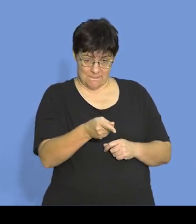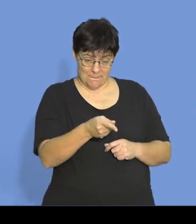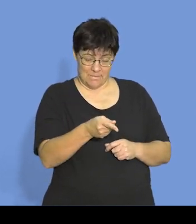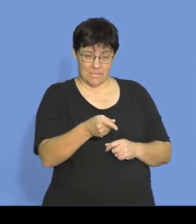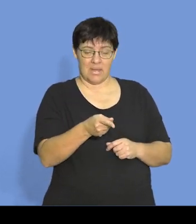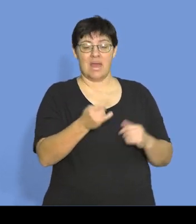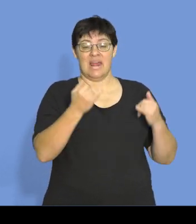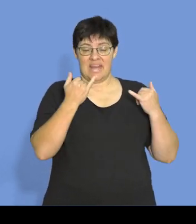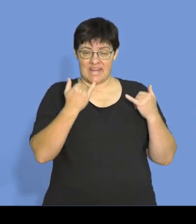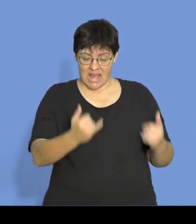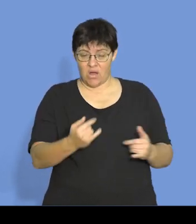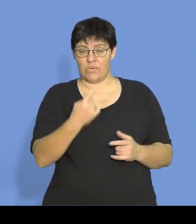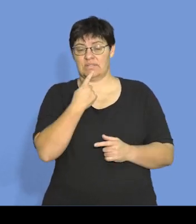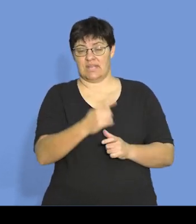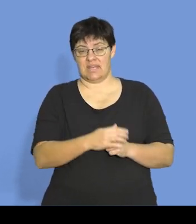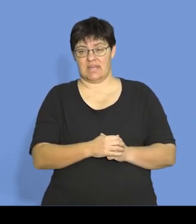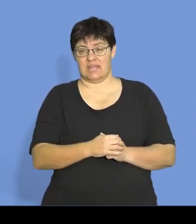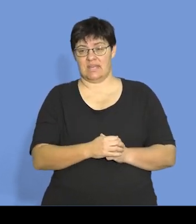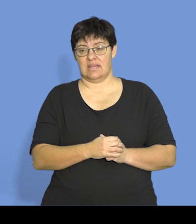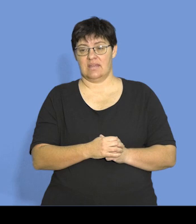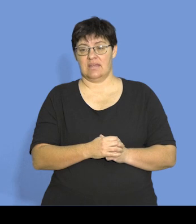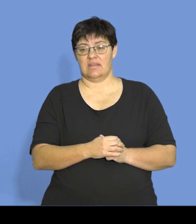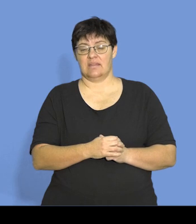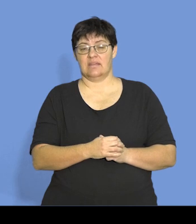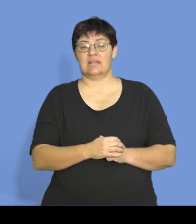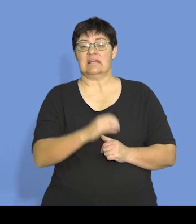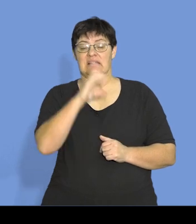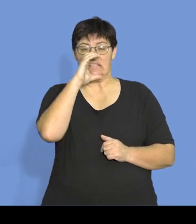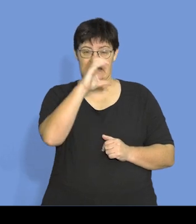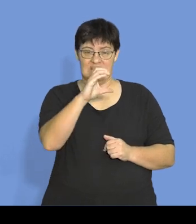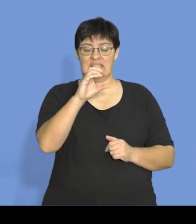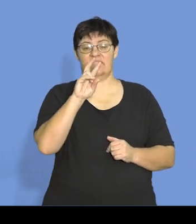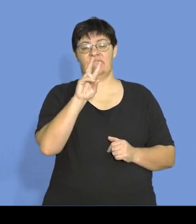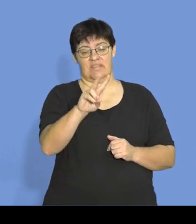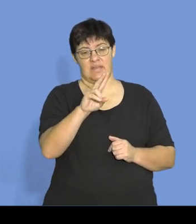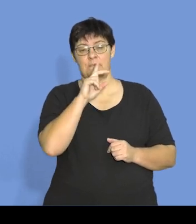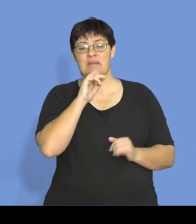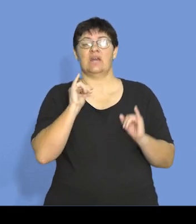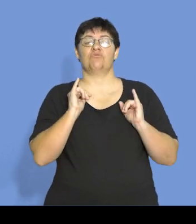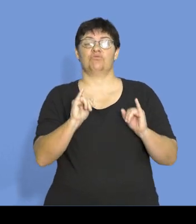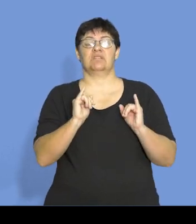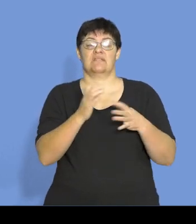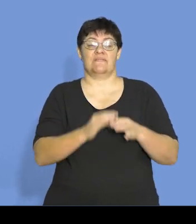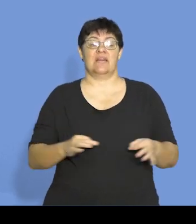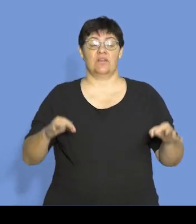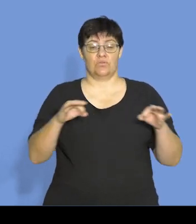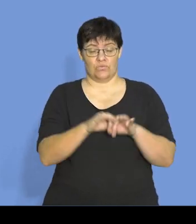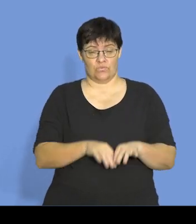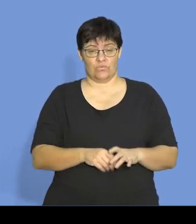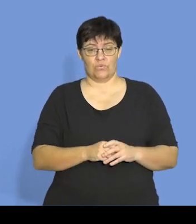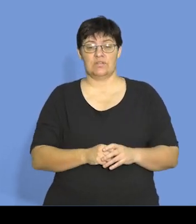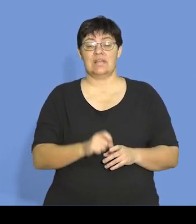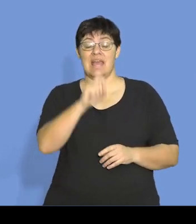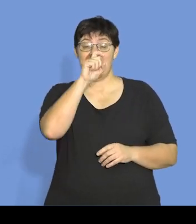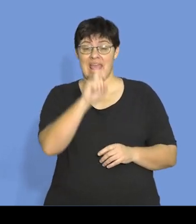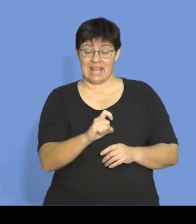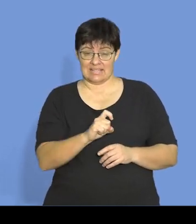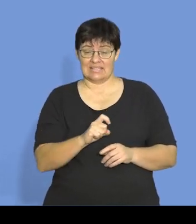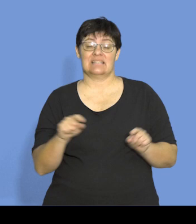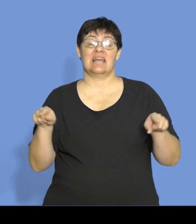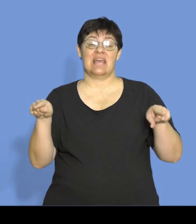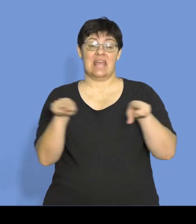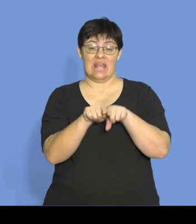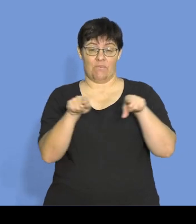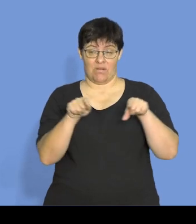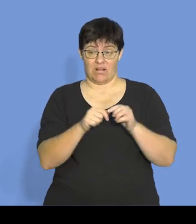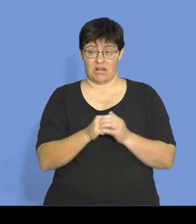you then will then say CV, which means critical values, is x is